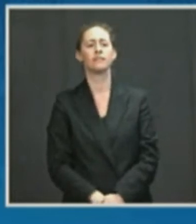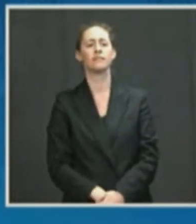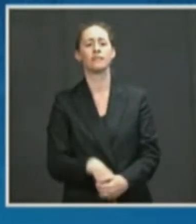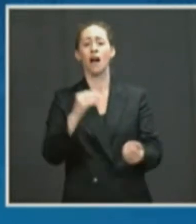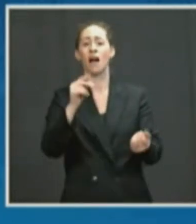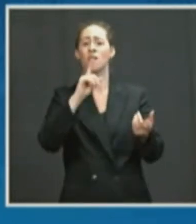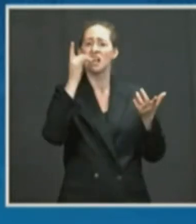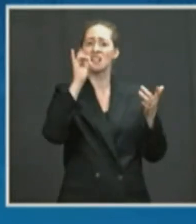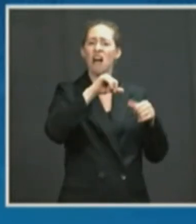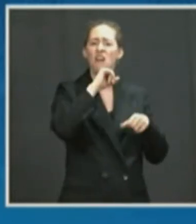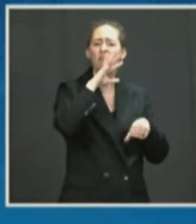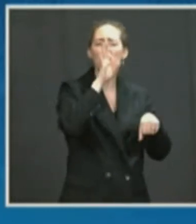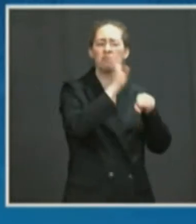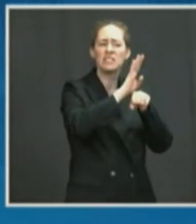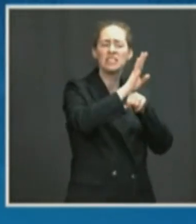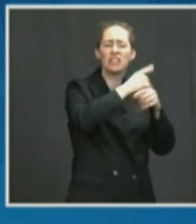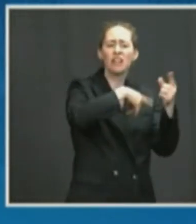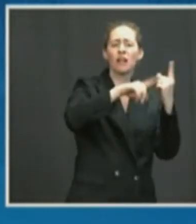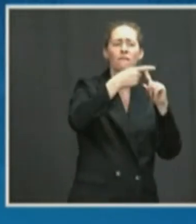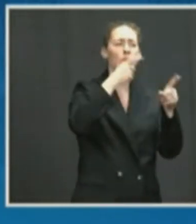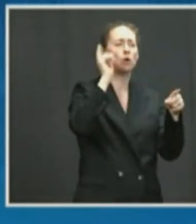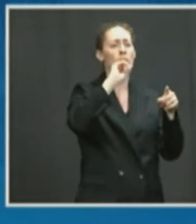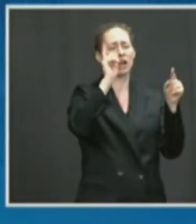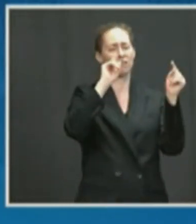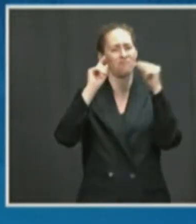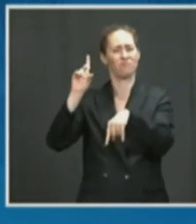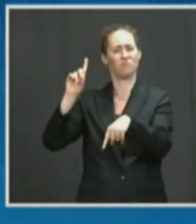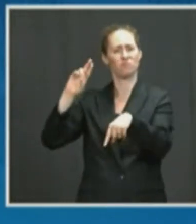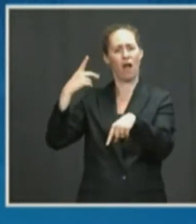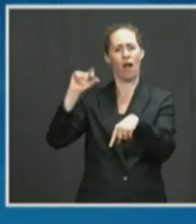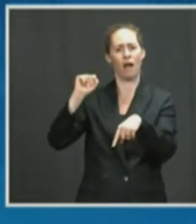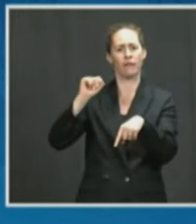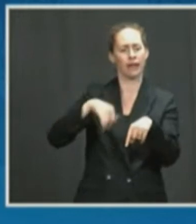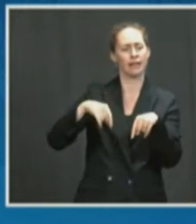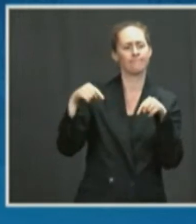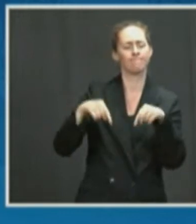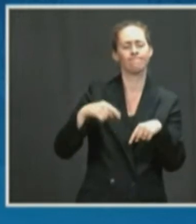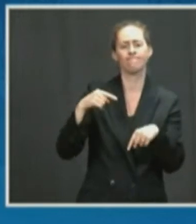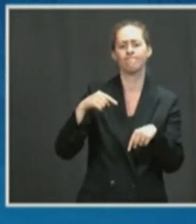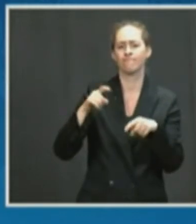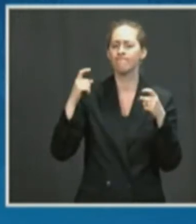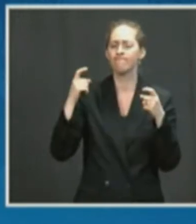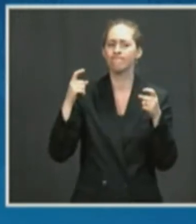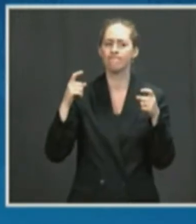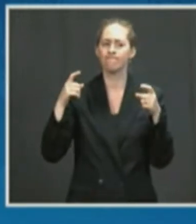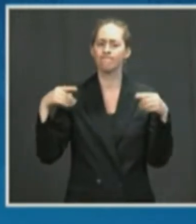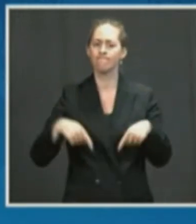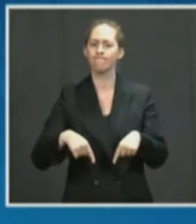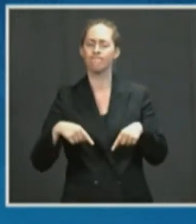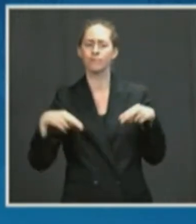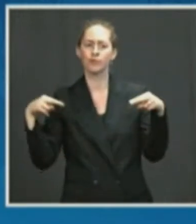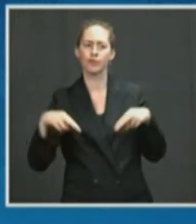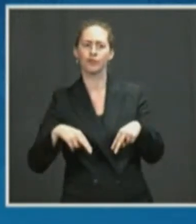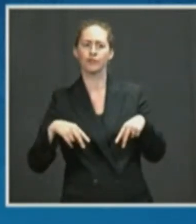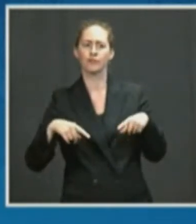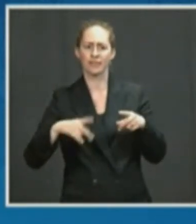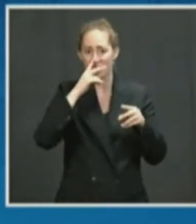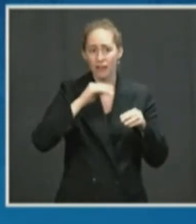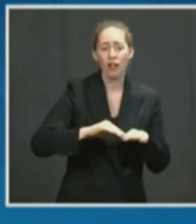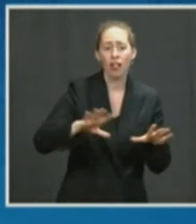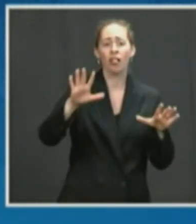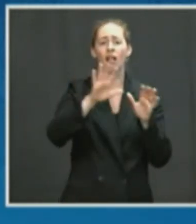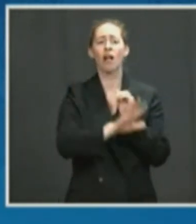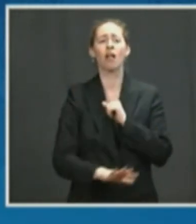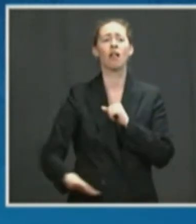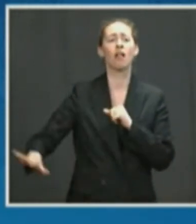this corruption has reached many sectors, including society, that